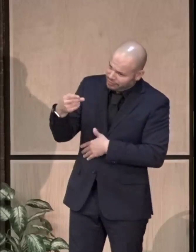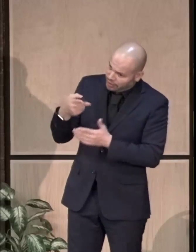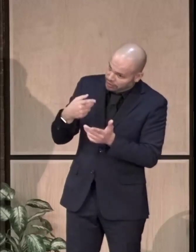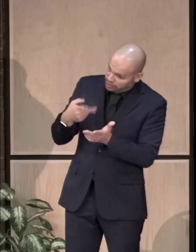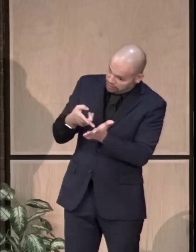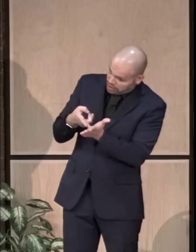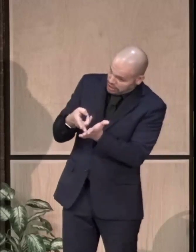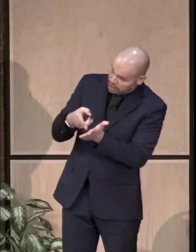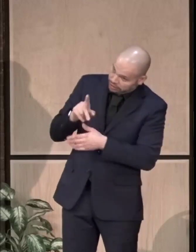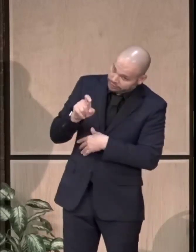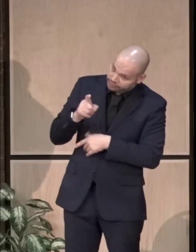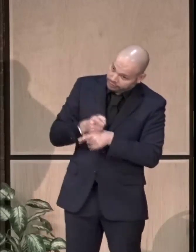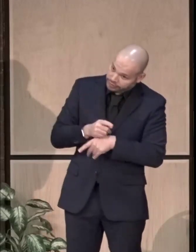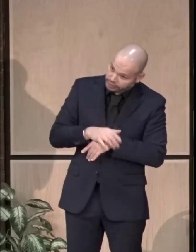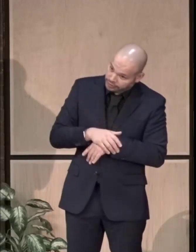to